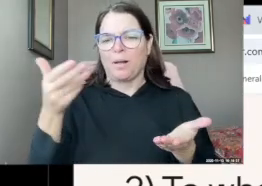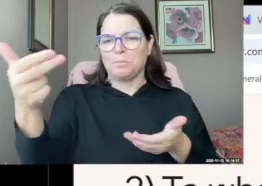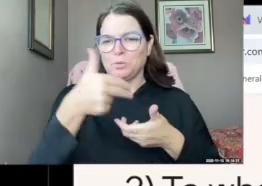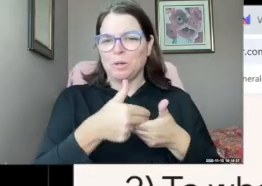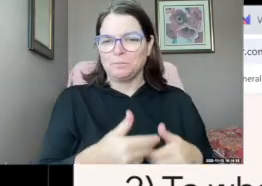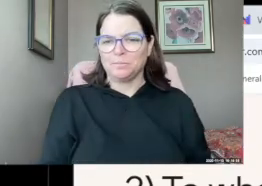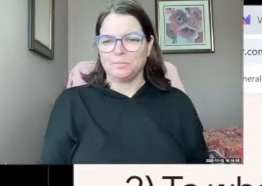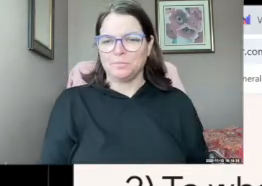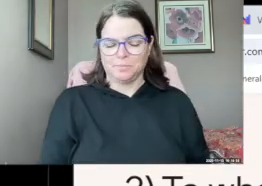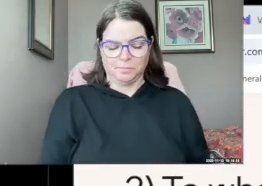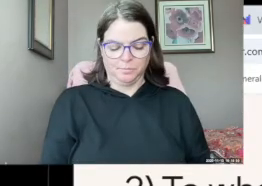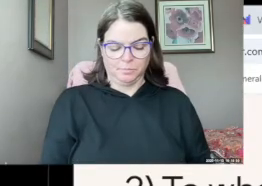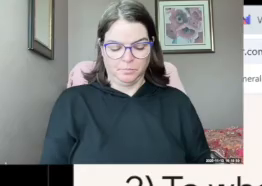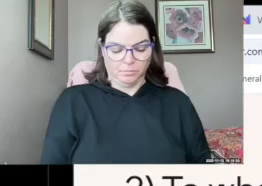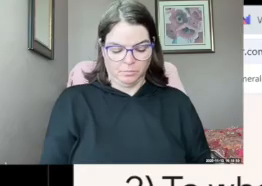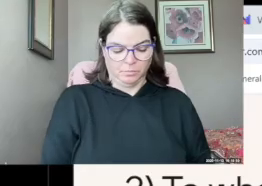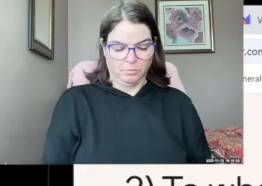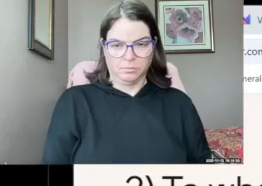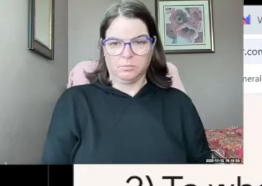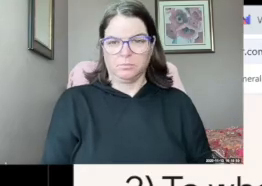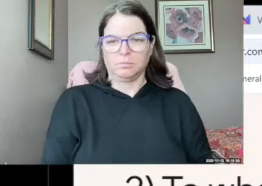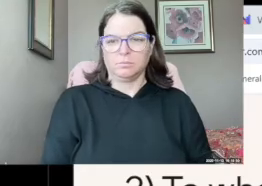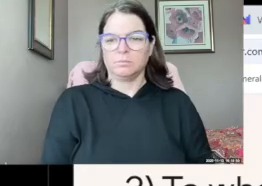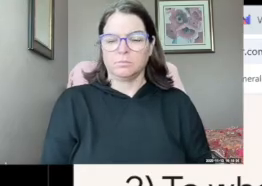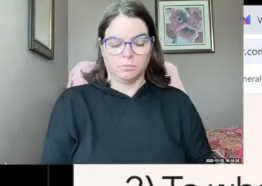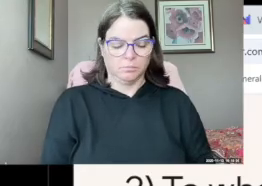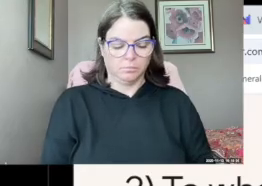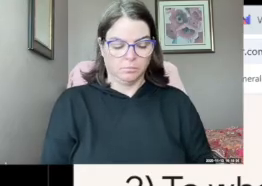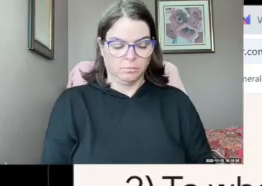us, you're more than welcome. Tom, please go ahead.